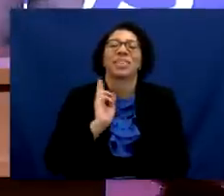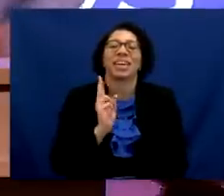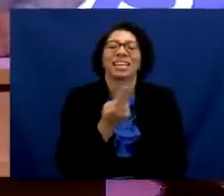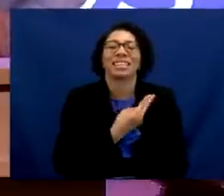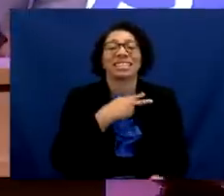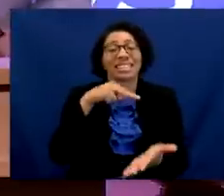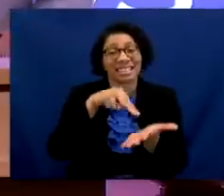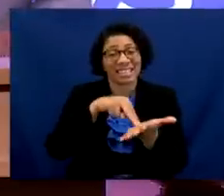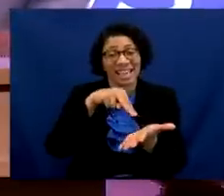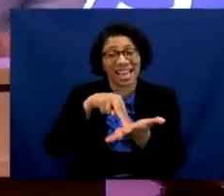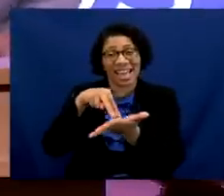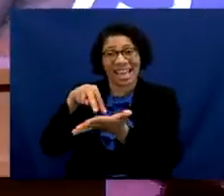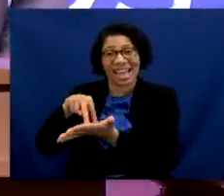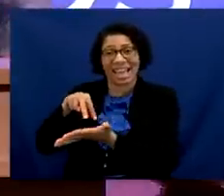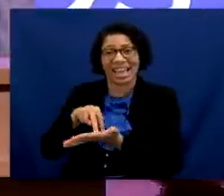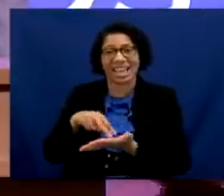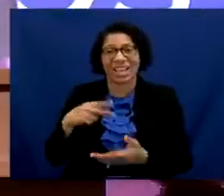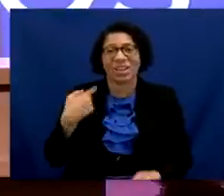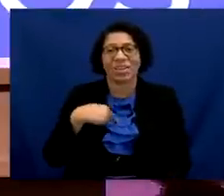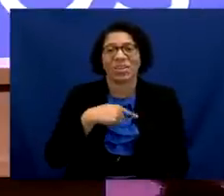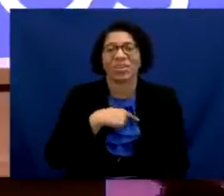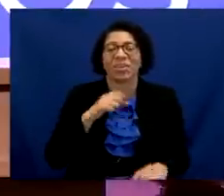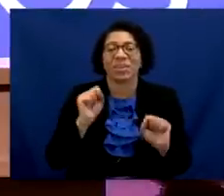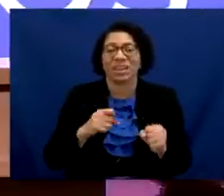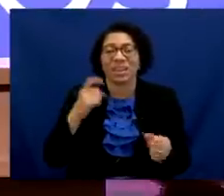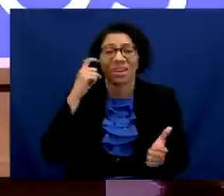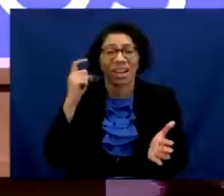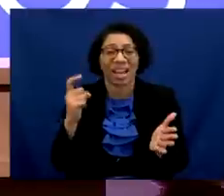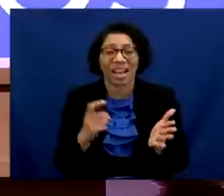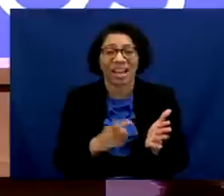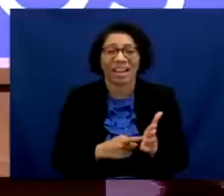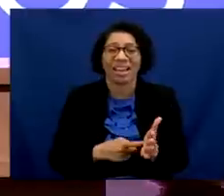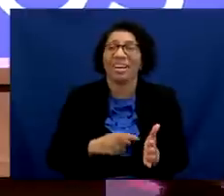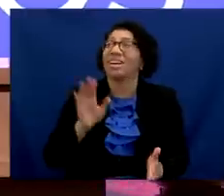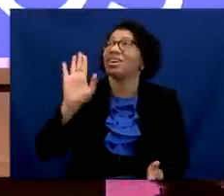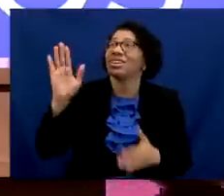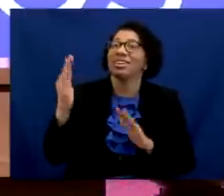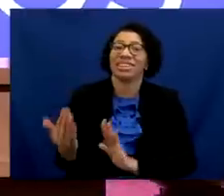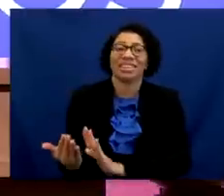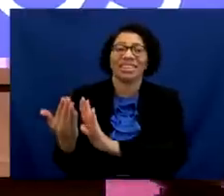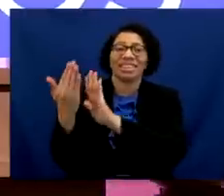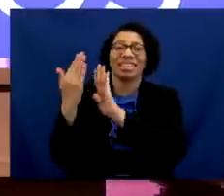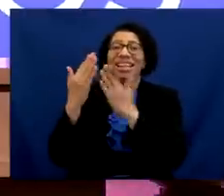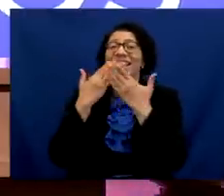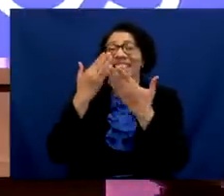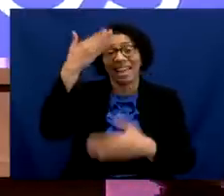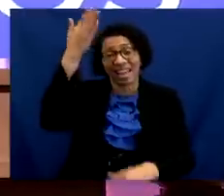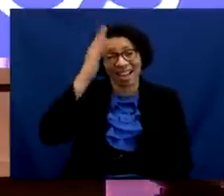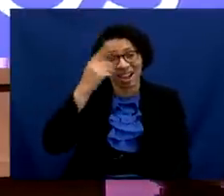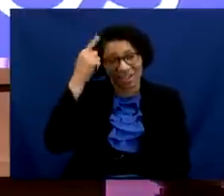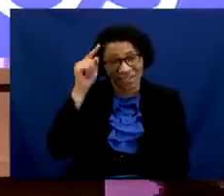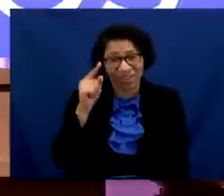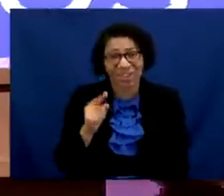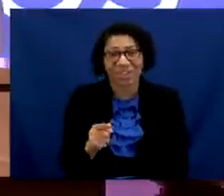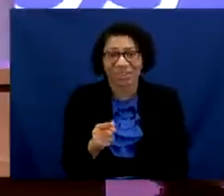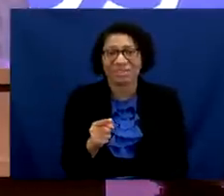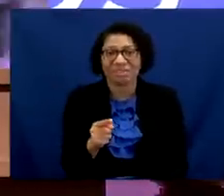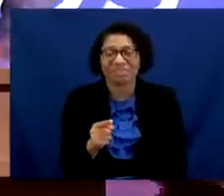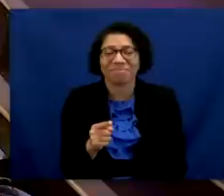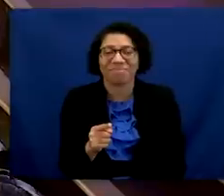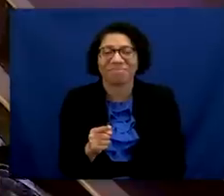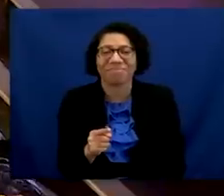so that we might acknowledge your presence among us? Any first time visitors with us, would you stand? We want to thank God for you on this Lord's